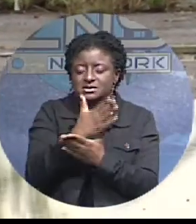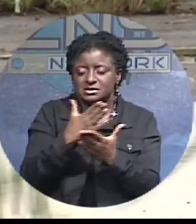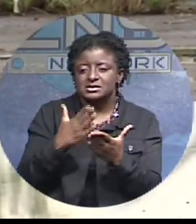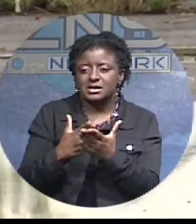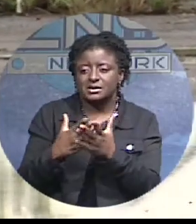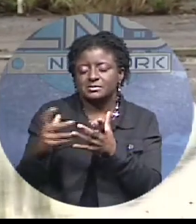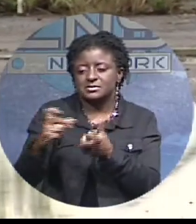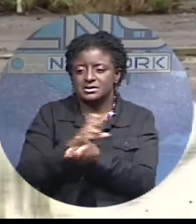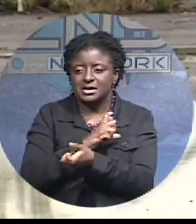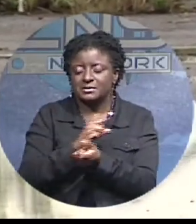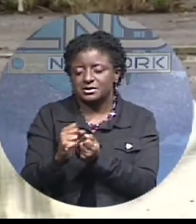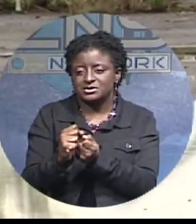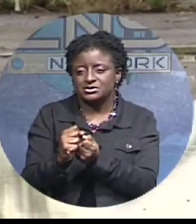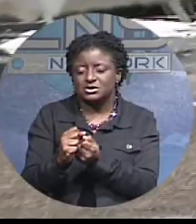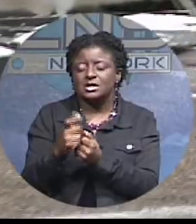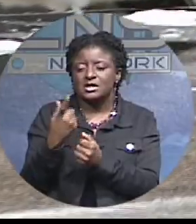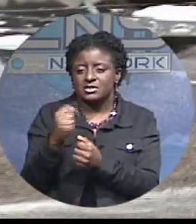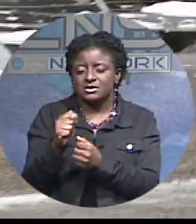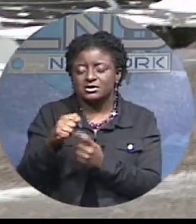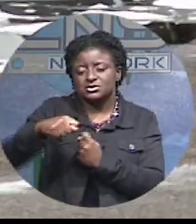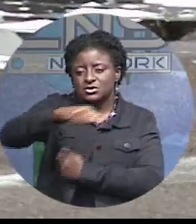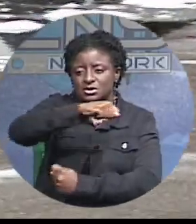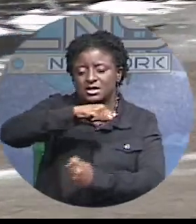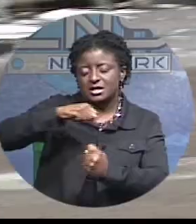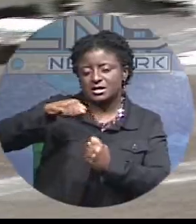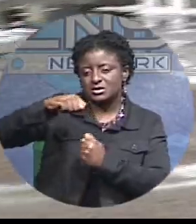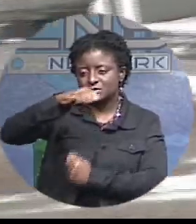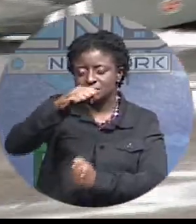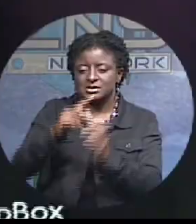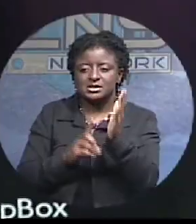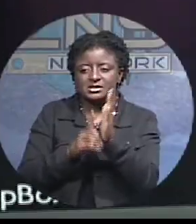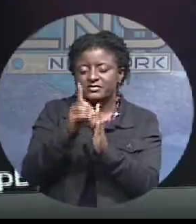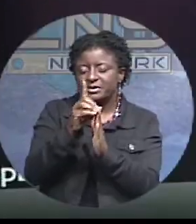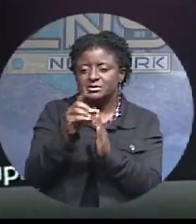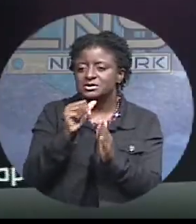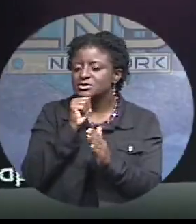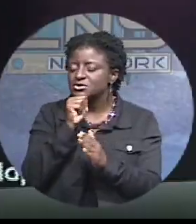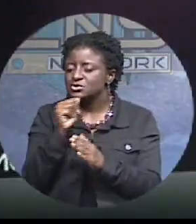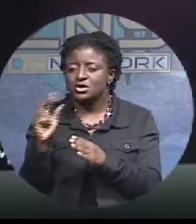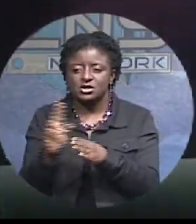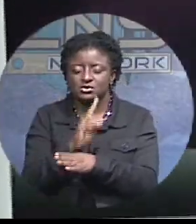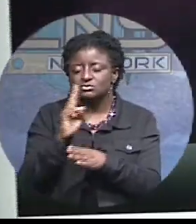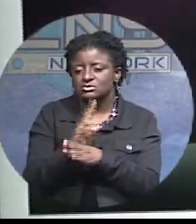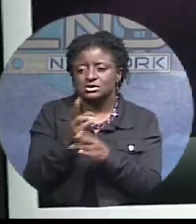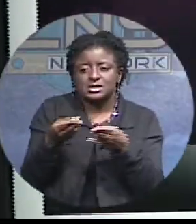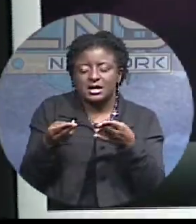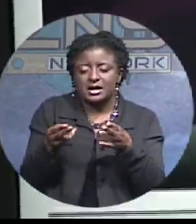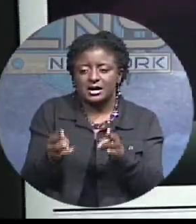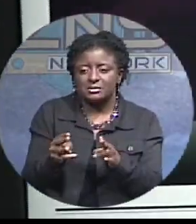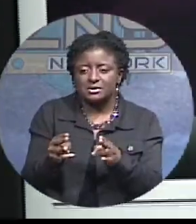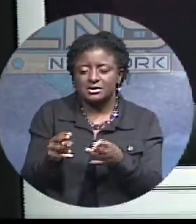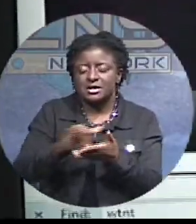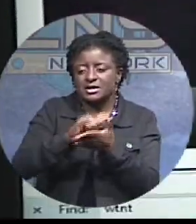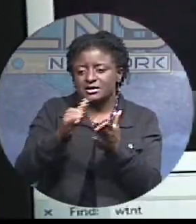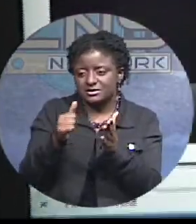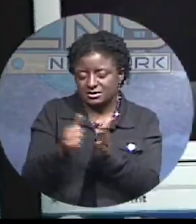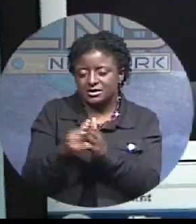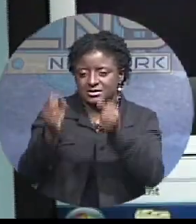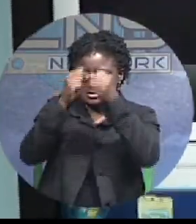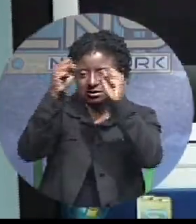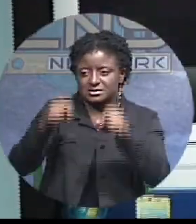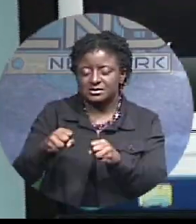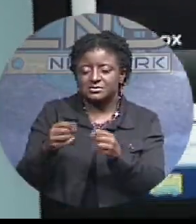the fact that the tornado developed as it did is a rare occurrence. He notes that such systems are a major concern